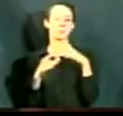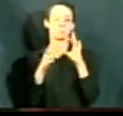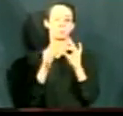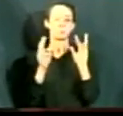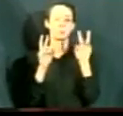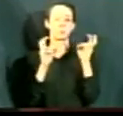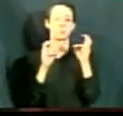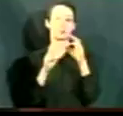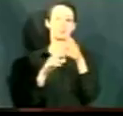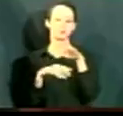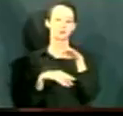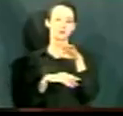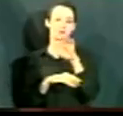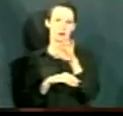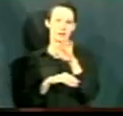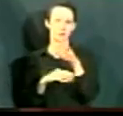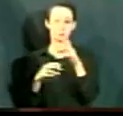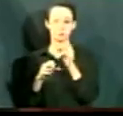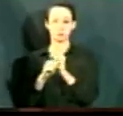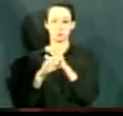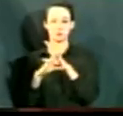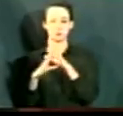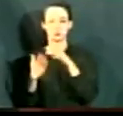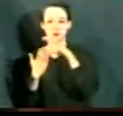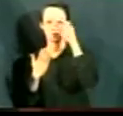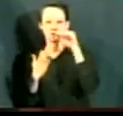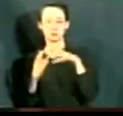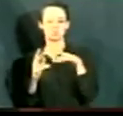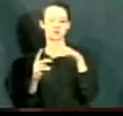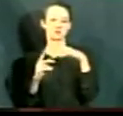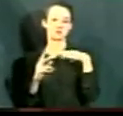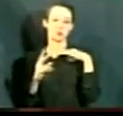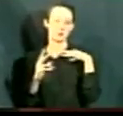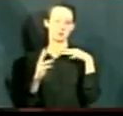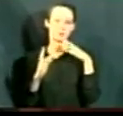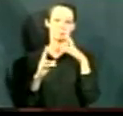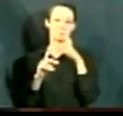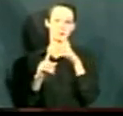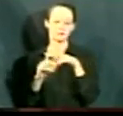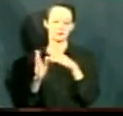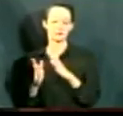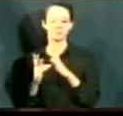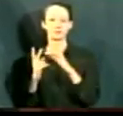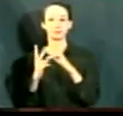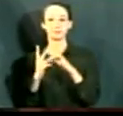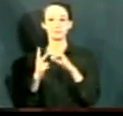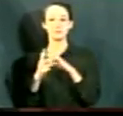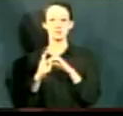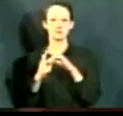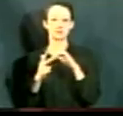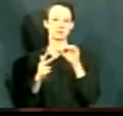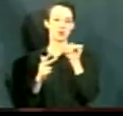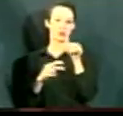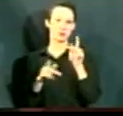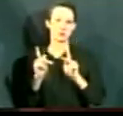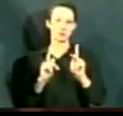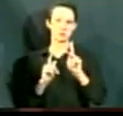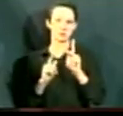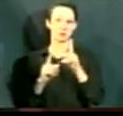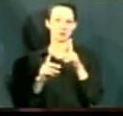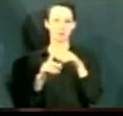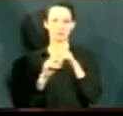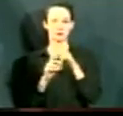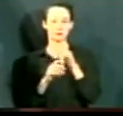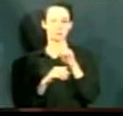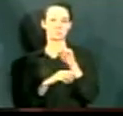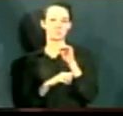protects students, employees, applicants for admission and employment, and other persons from all forms of sex